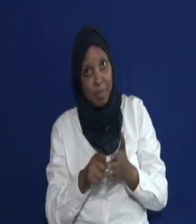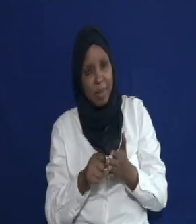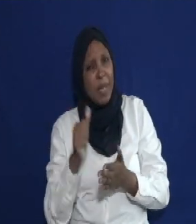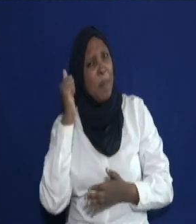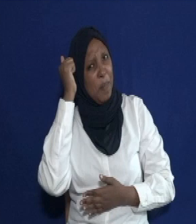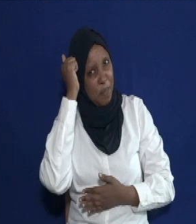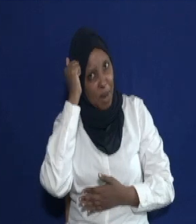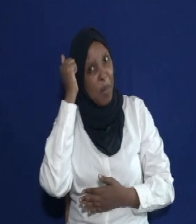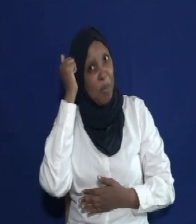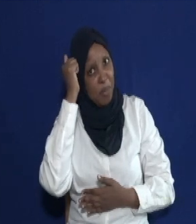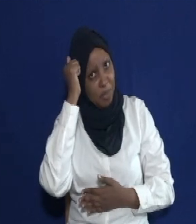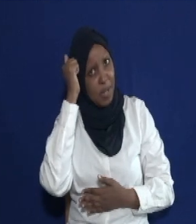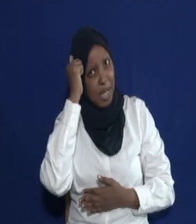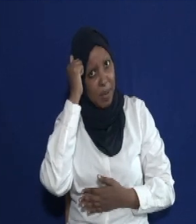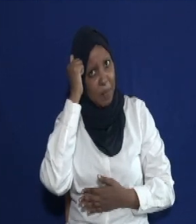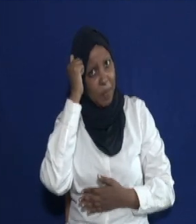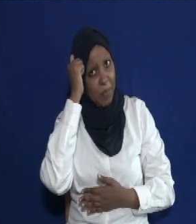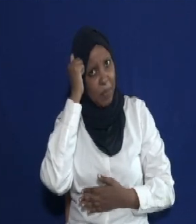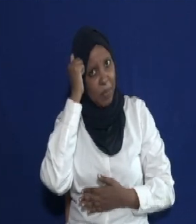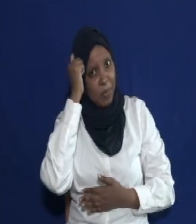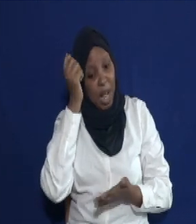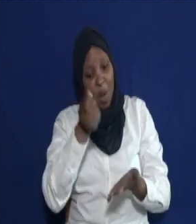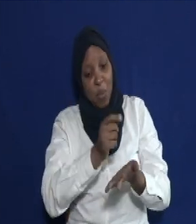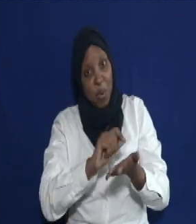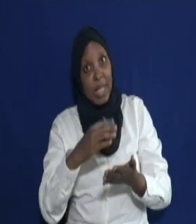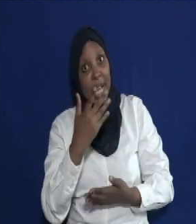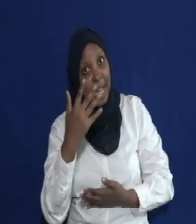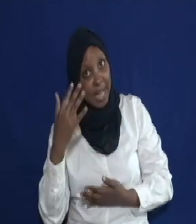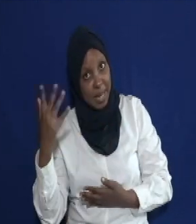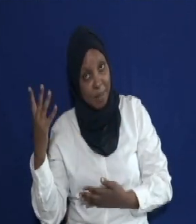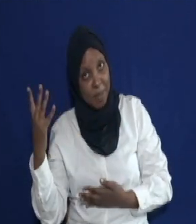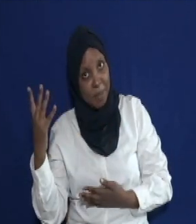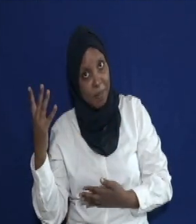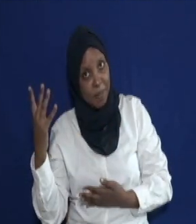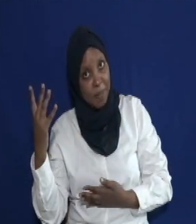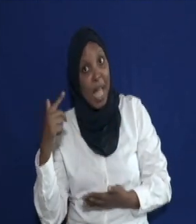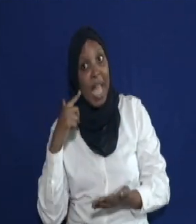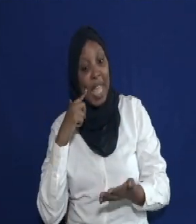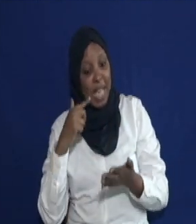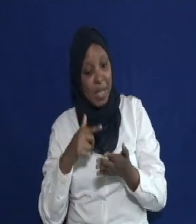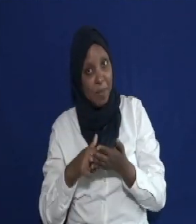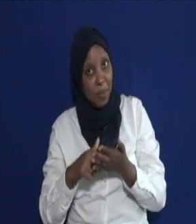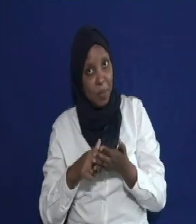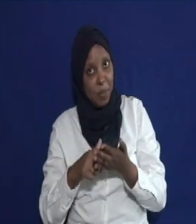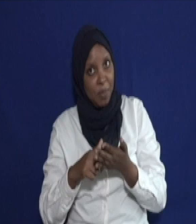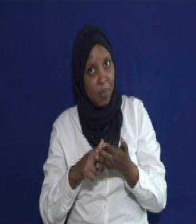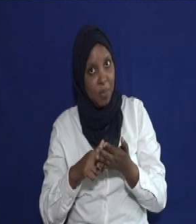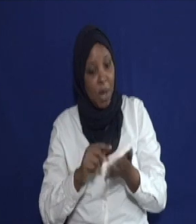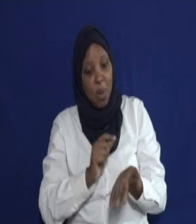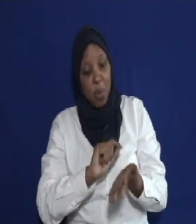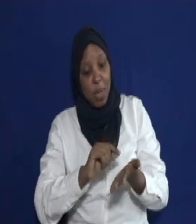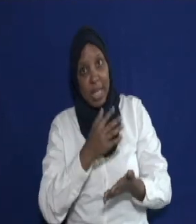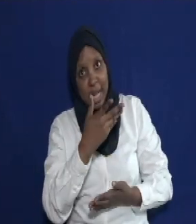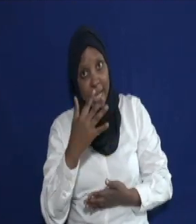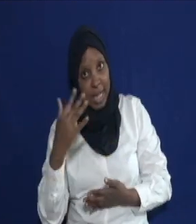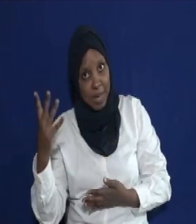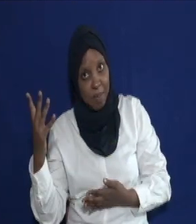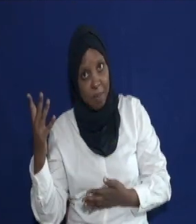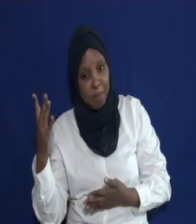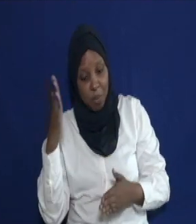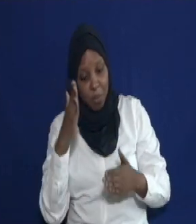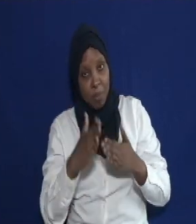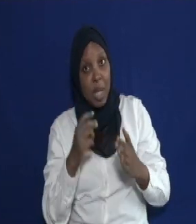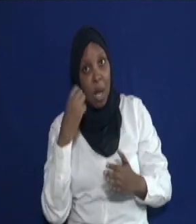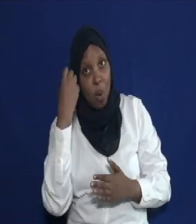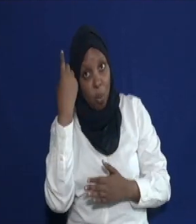numbers into exponential form? So now, try to write numbers or the square of numbers